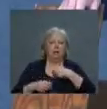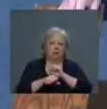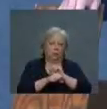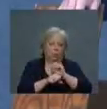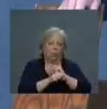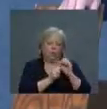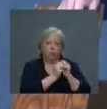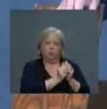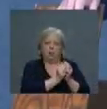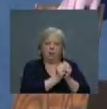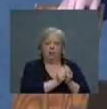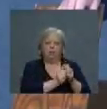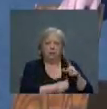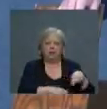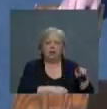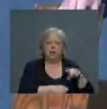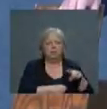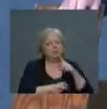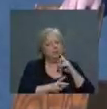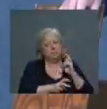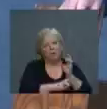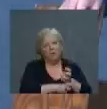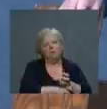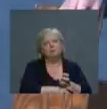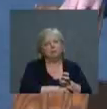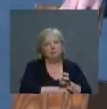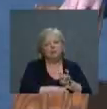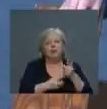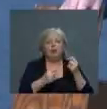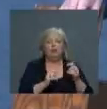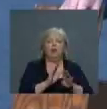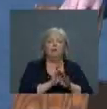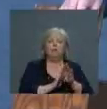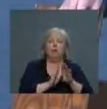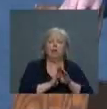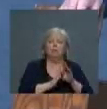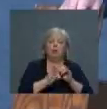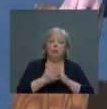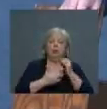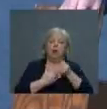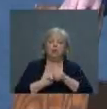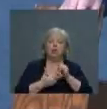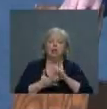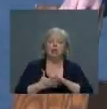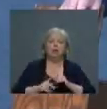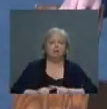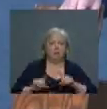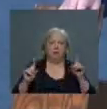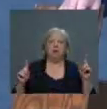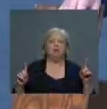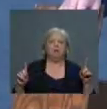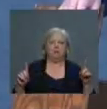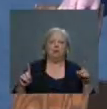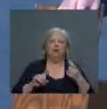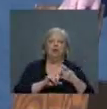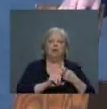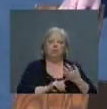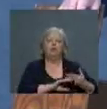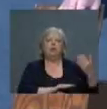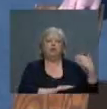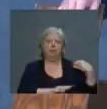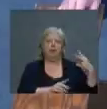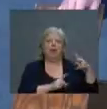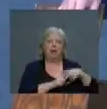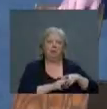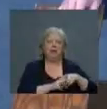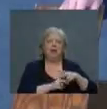with them very hard to try to develop a project that is substantially different from the application that you turned